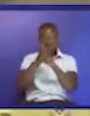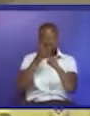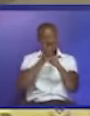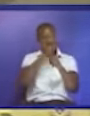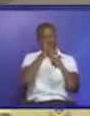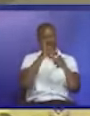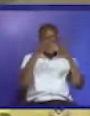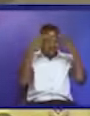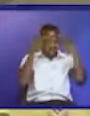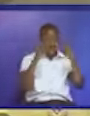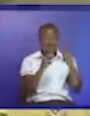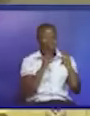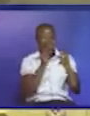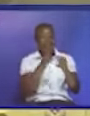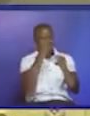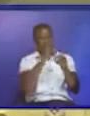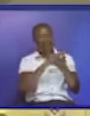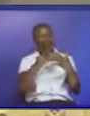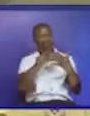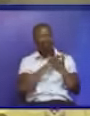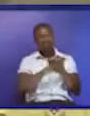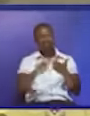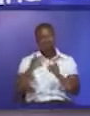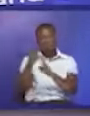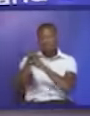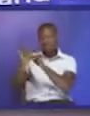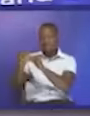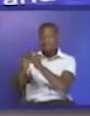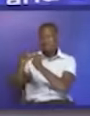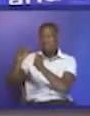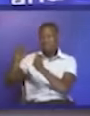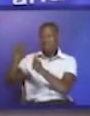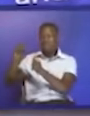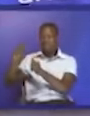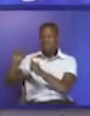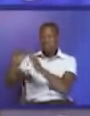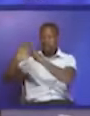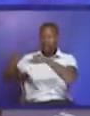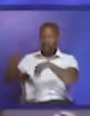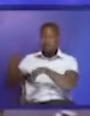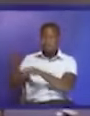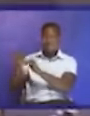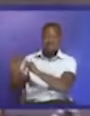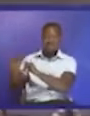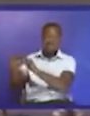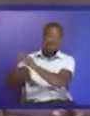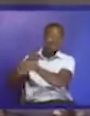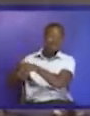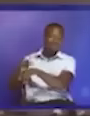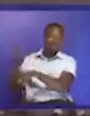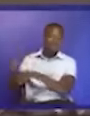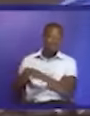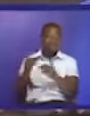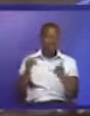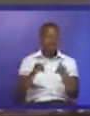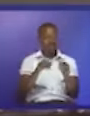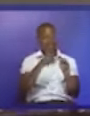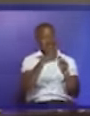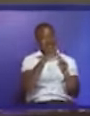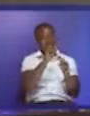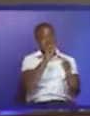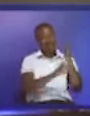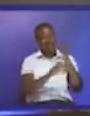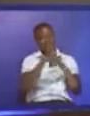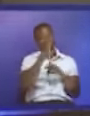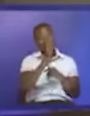season. In Laban's house, he paid a huge price. By the time we get to chapter 32 of Genesis,